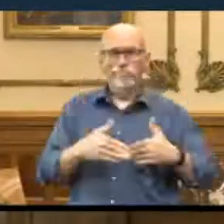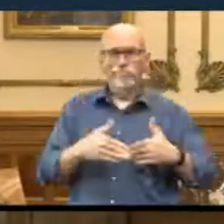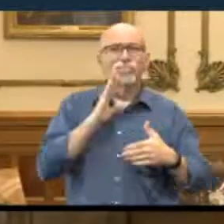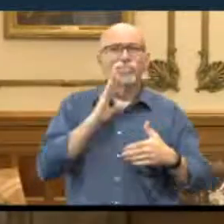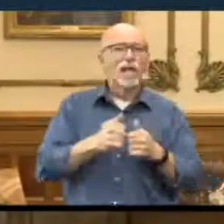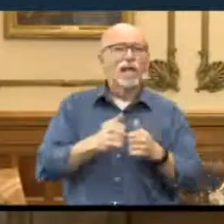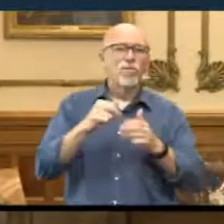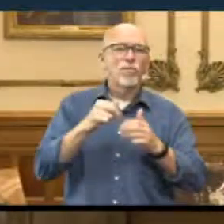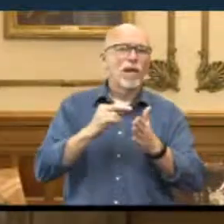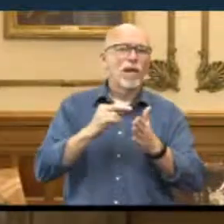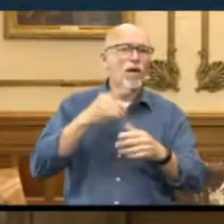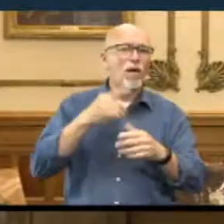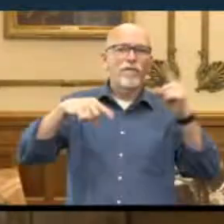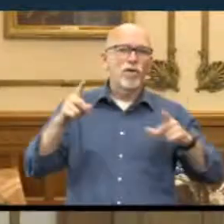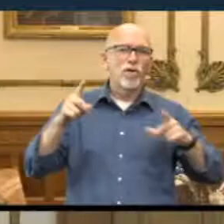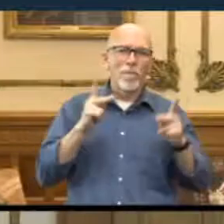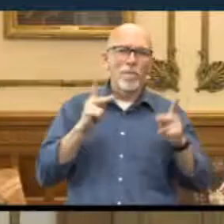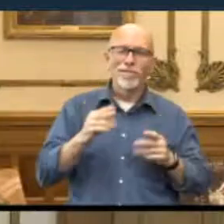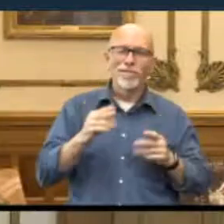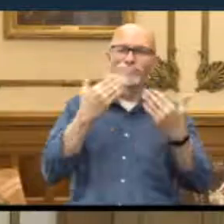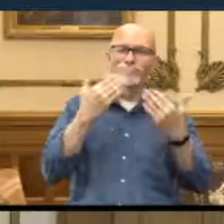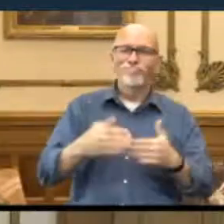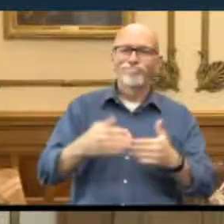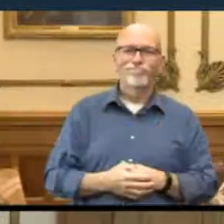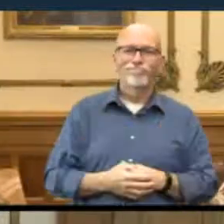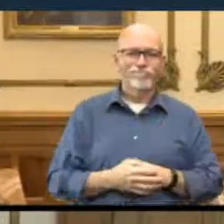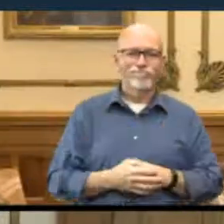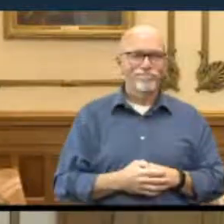diverse populations. Thank you.